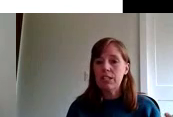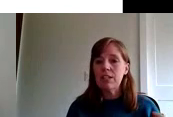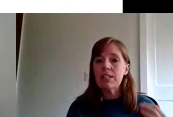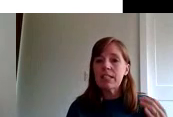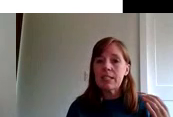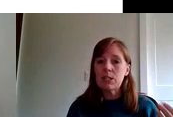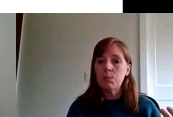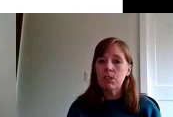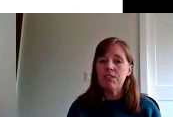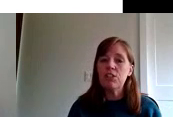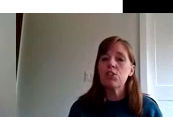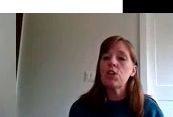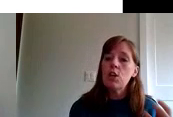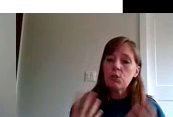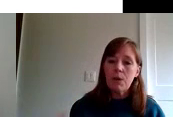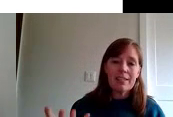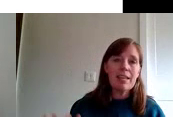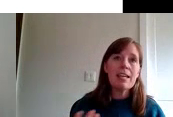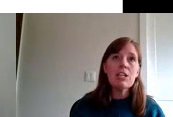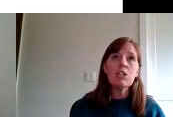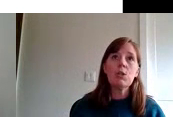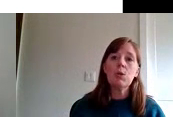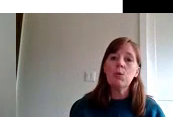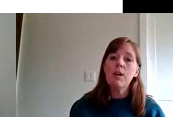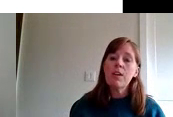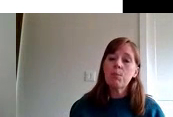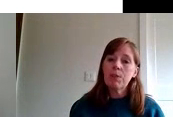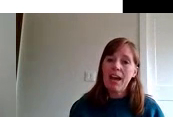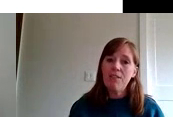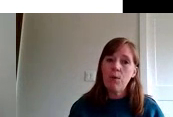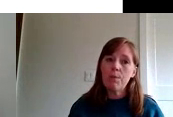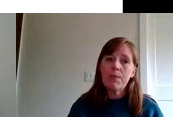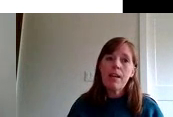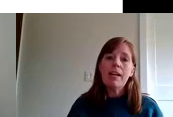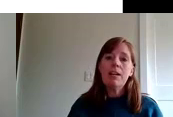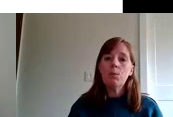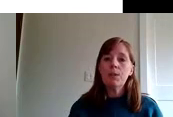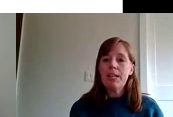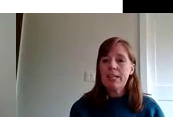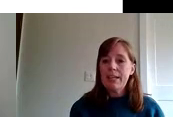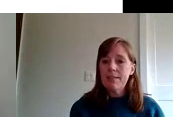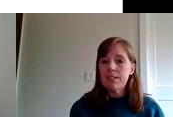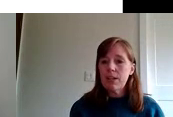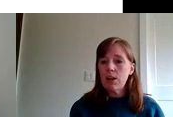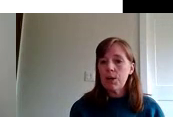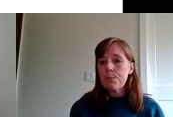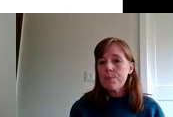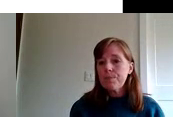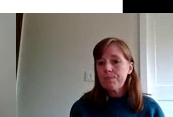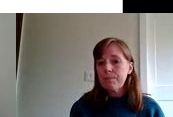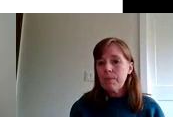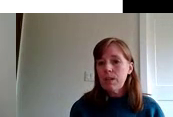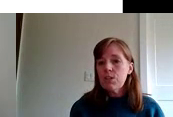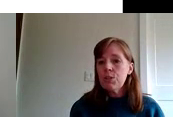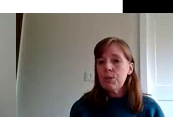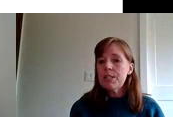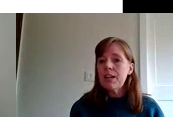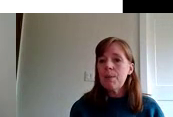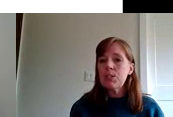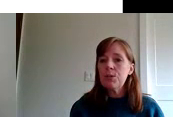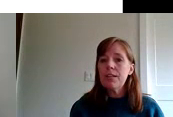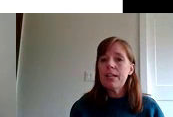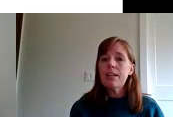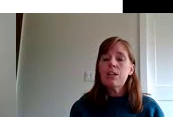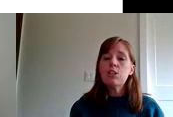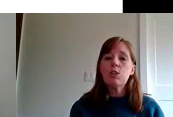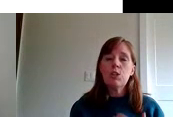assistive technologies, all these accessibility features directly into the platform. It really gives our students